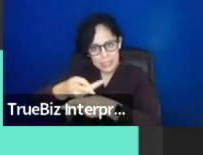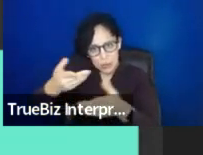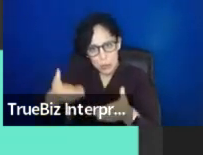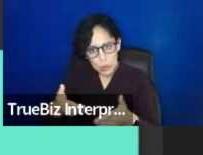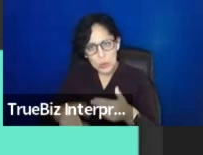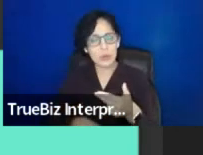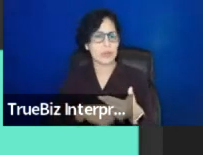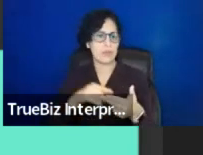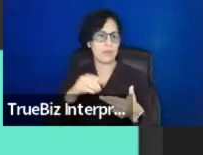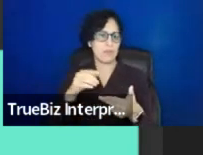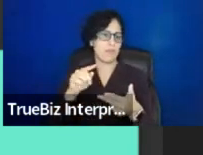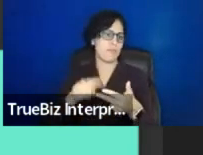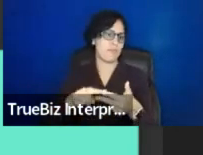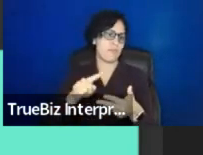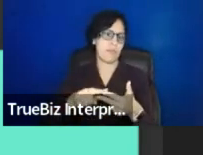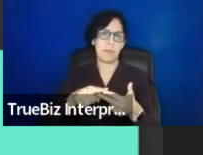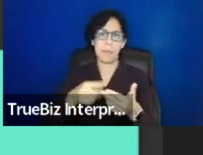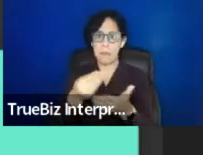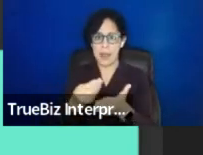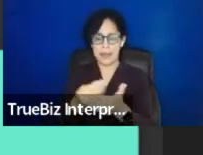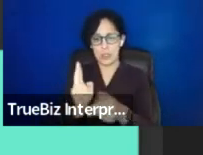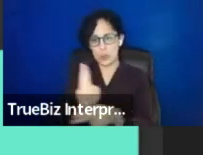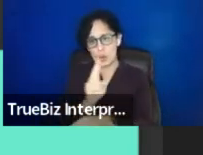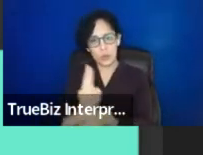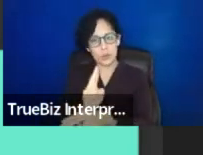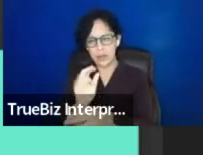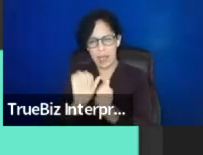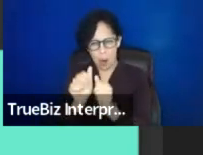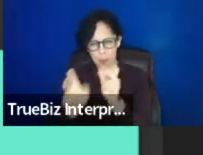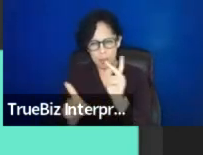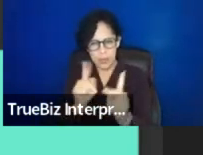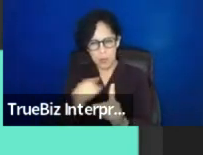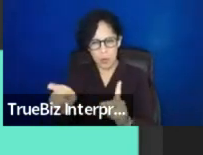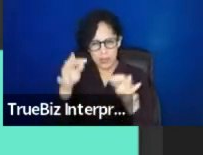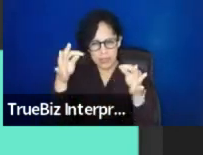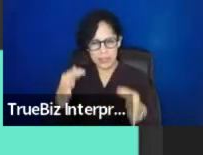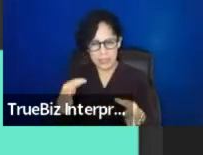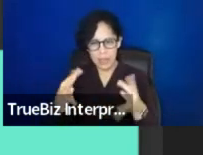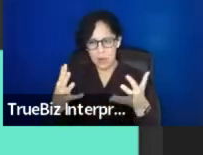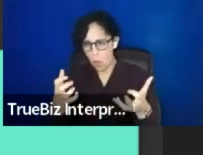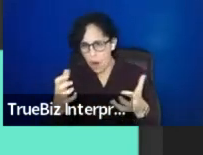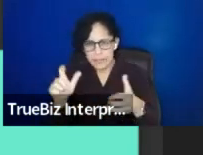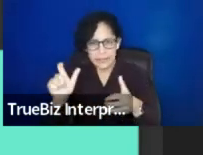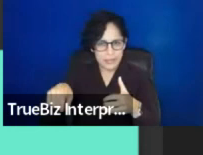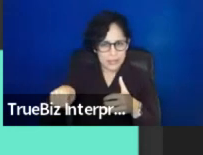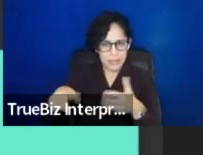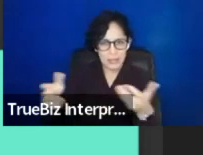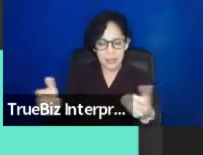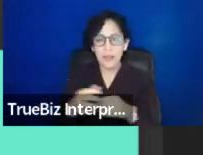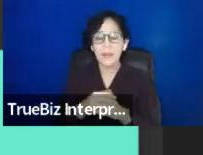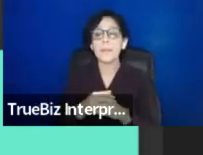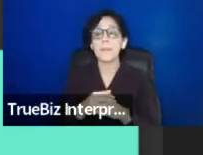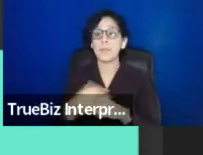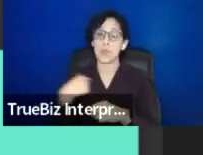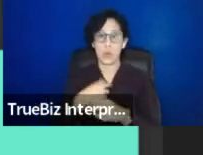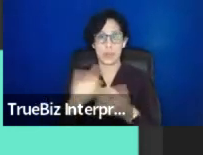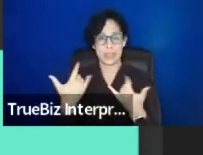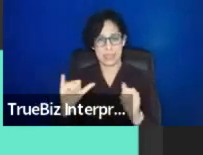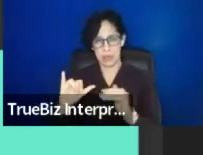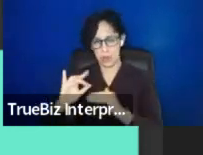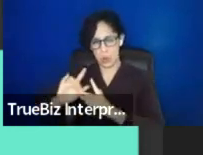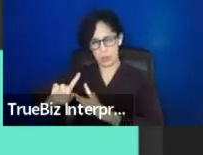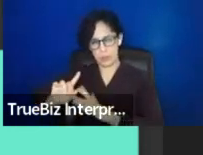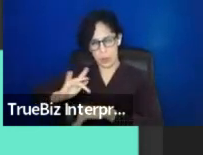that money can sort of be used how people need it, I think. And so we're in the early stages of figuring out what